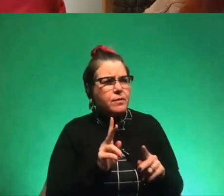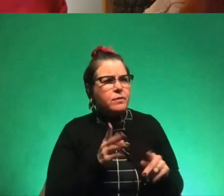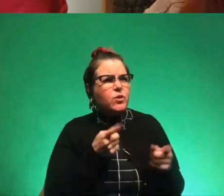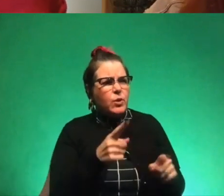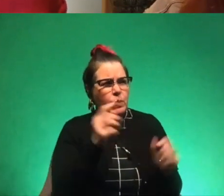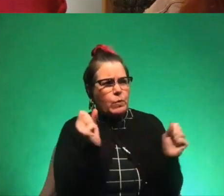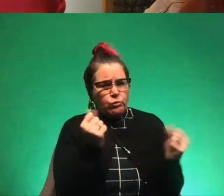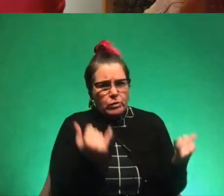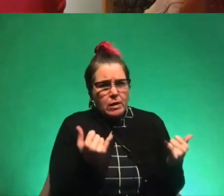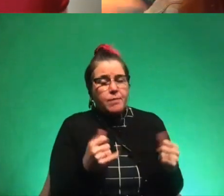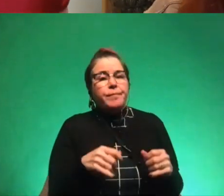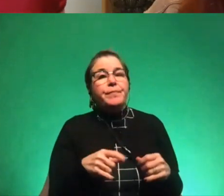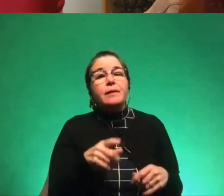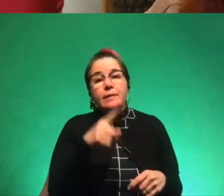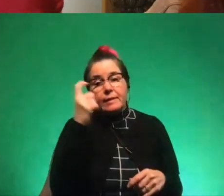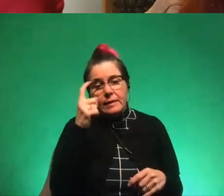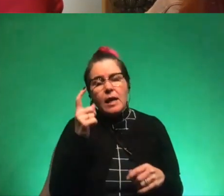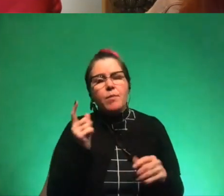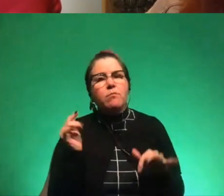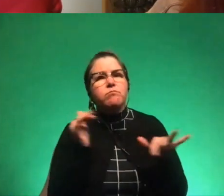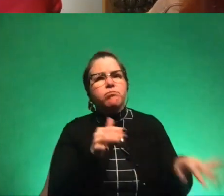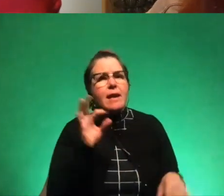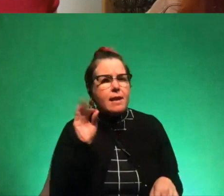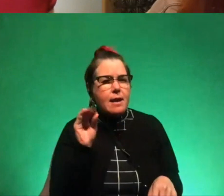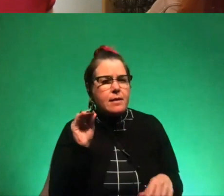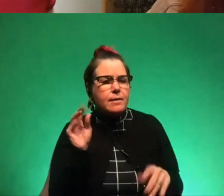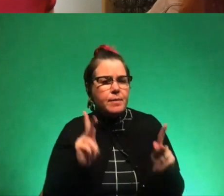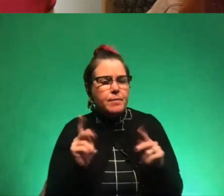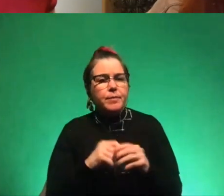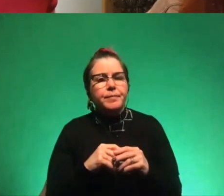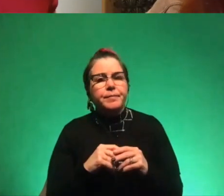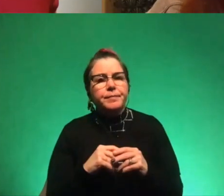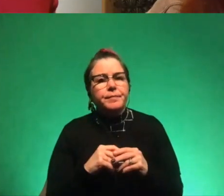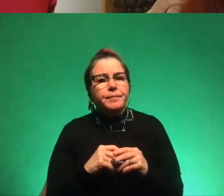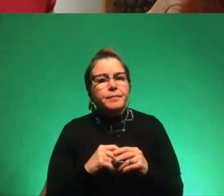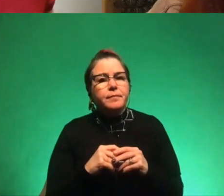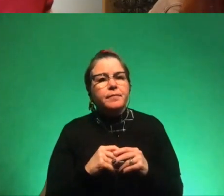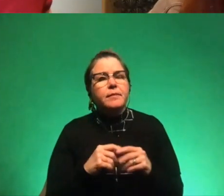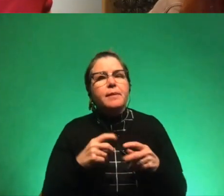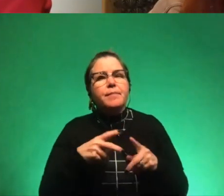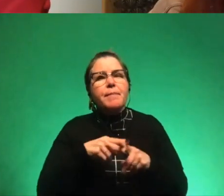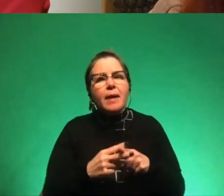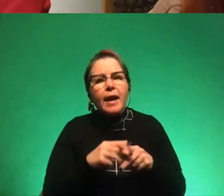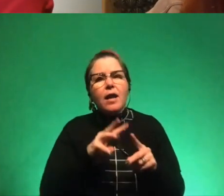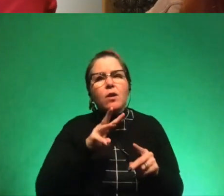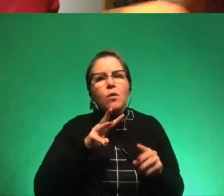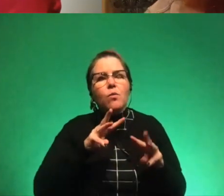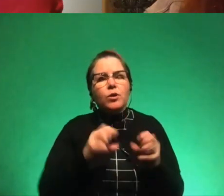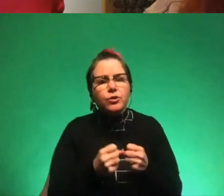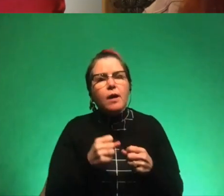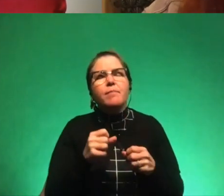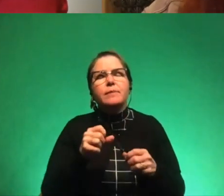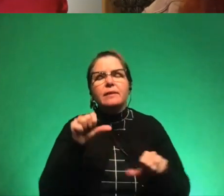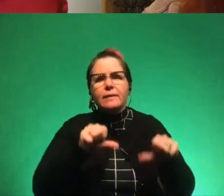winter at the moment. And then over summer, we have over 90 people. And that has you know, mechanical workshops. It has a science building with labs.